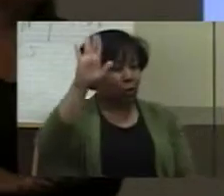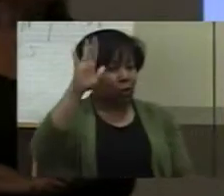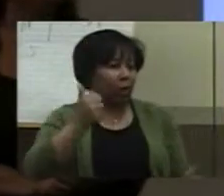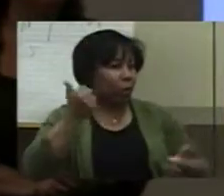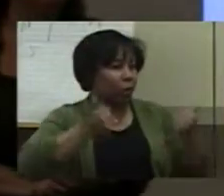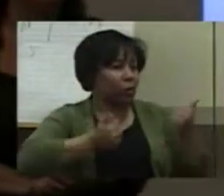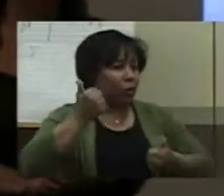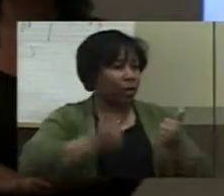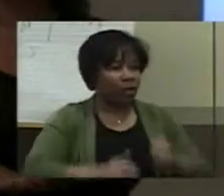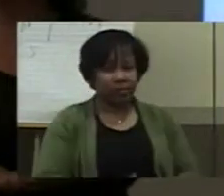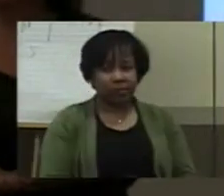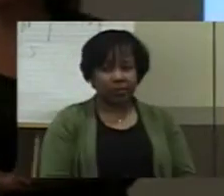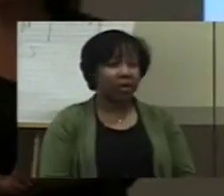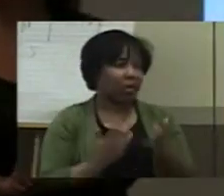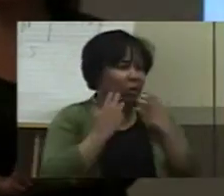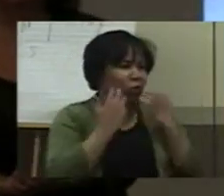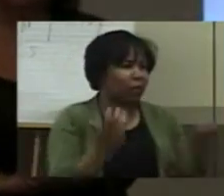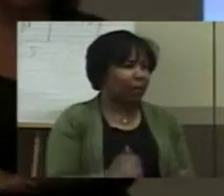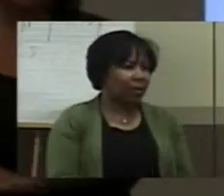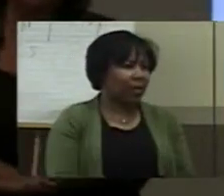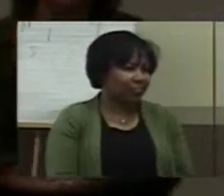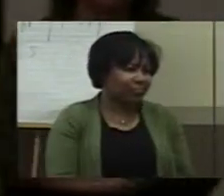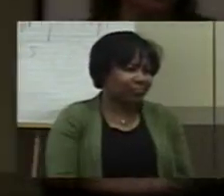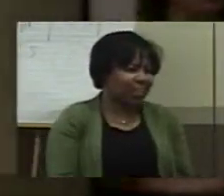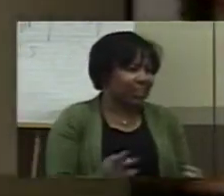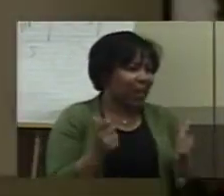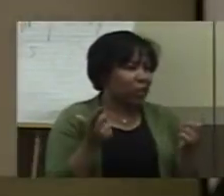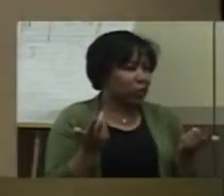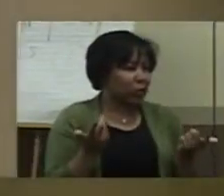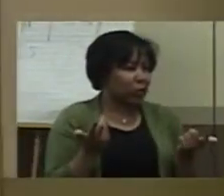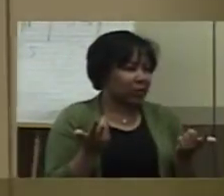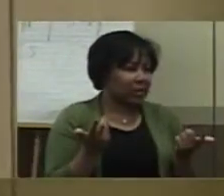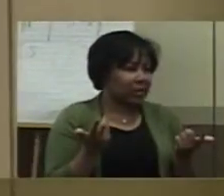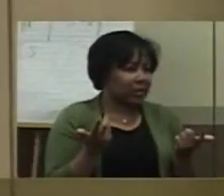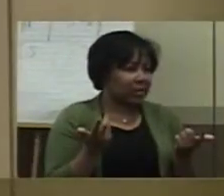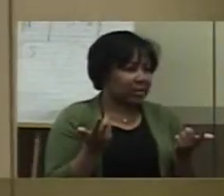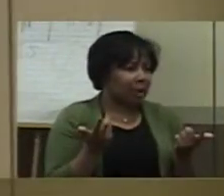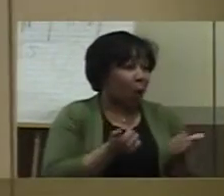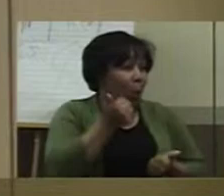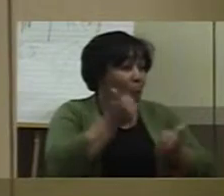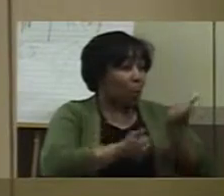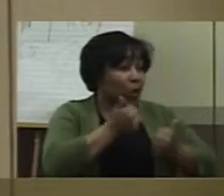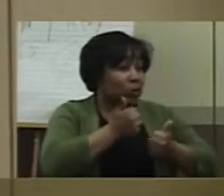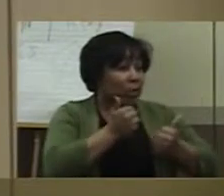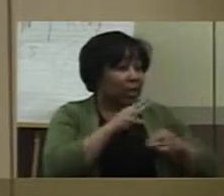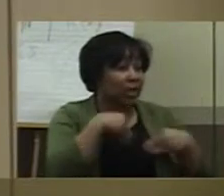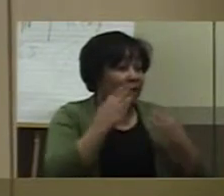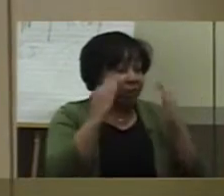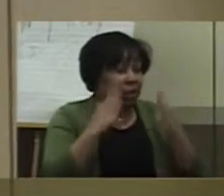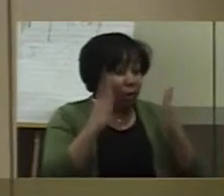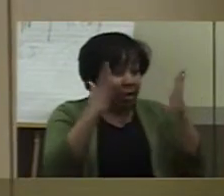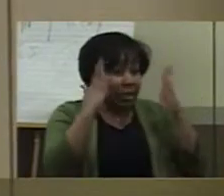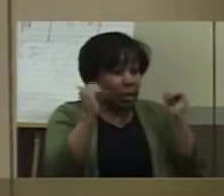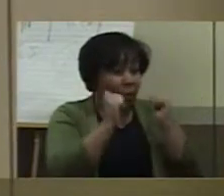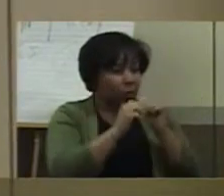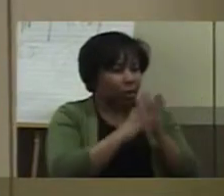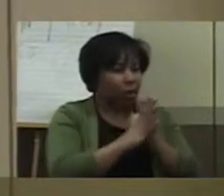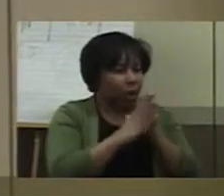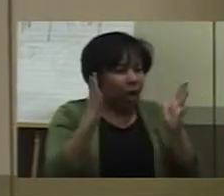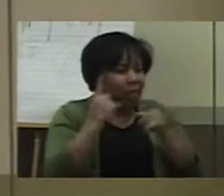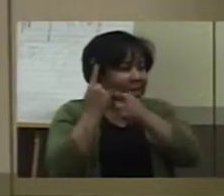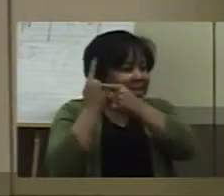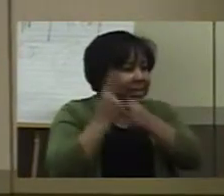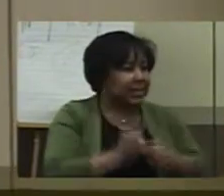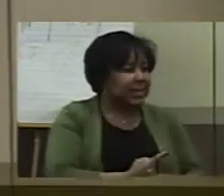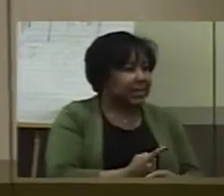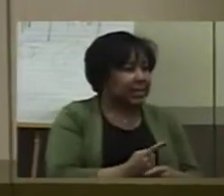hand? Screaming, it's faster. Okay? Which one is going to give you teacher attention with greater